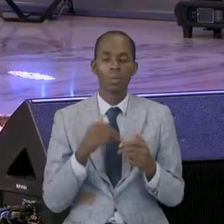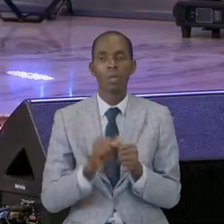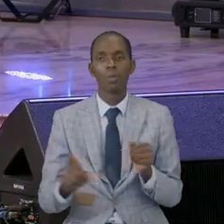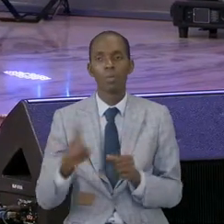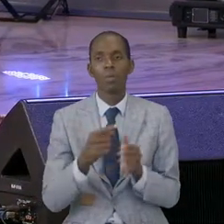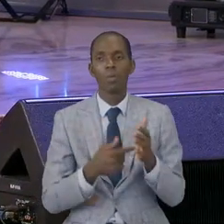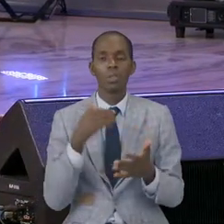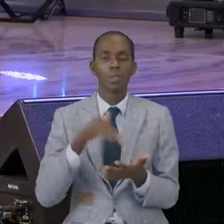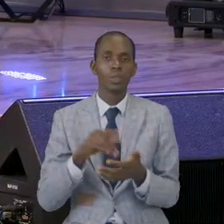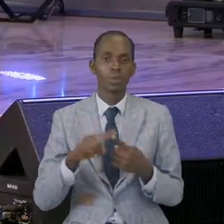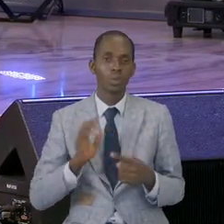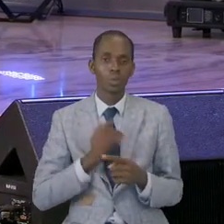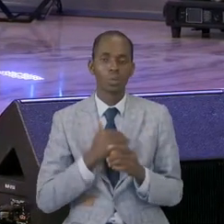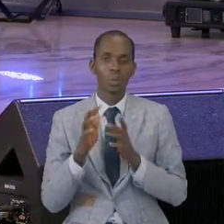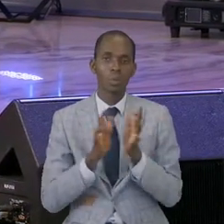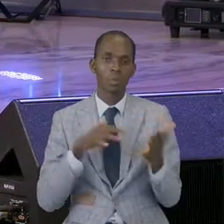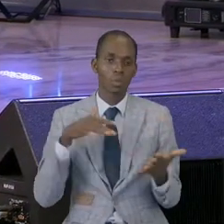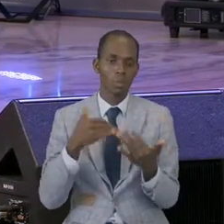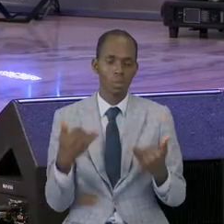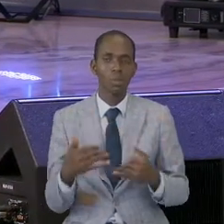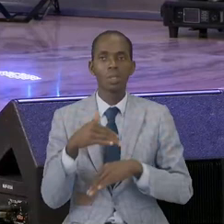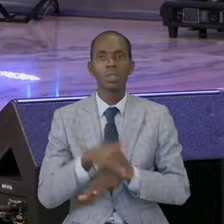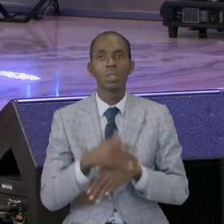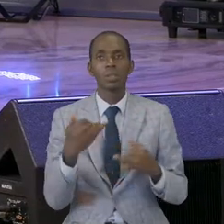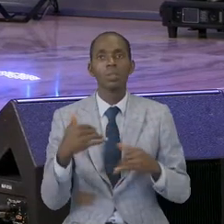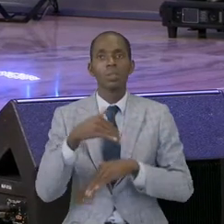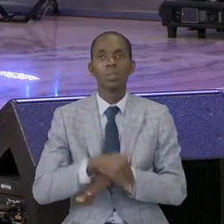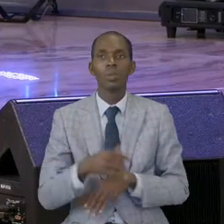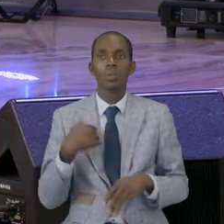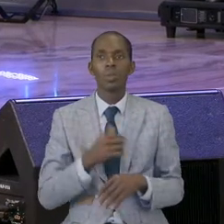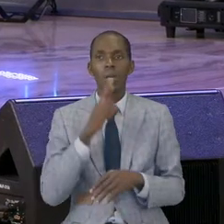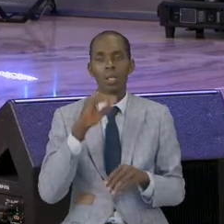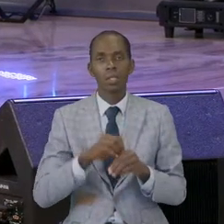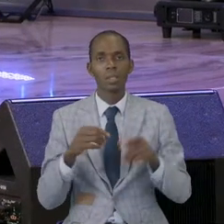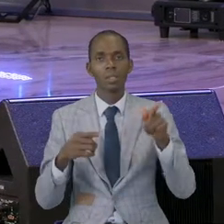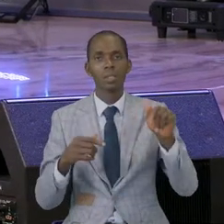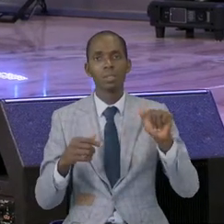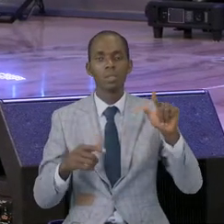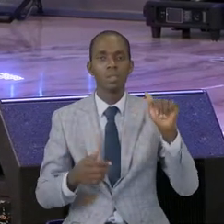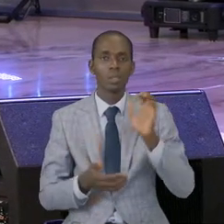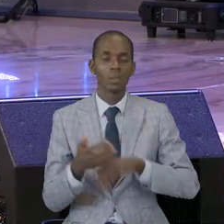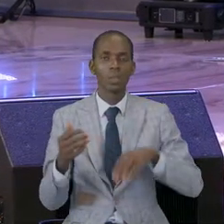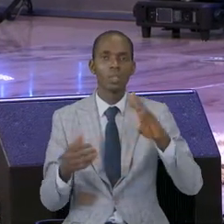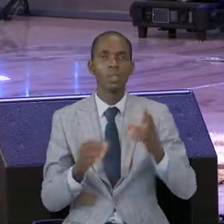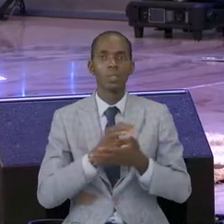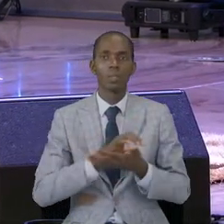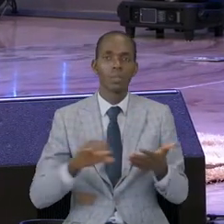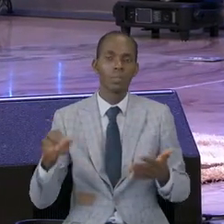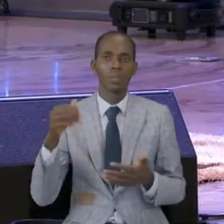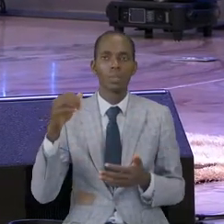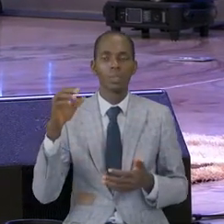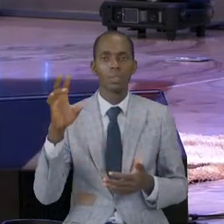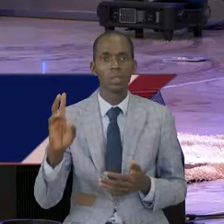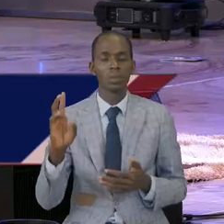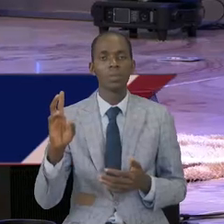once again to our Bible study tonight. Tonight we are in Galatians chapter 6, reading from verse 7